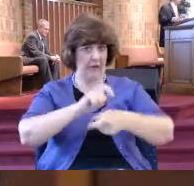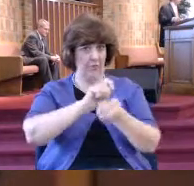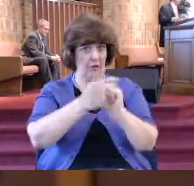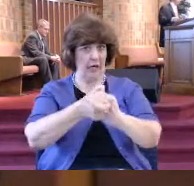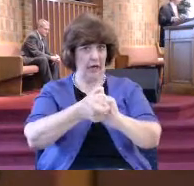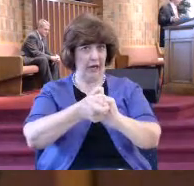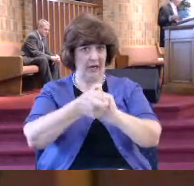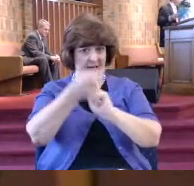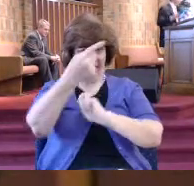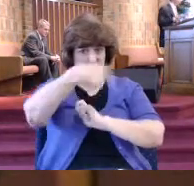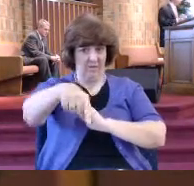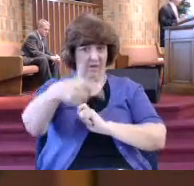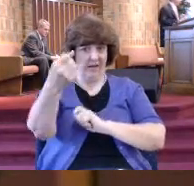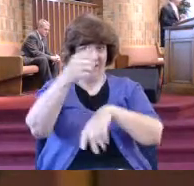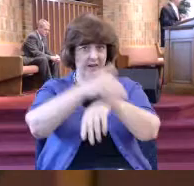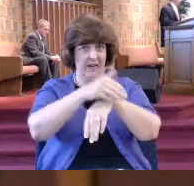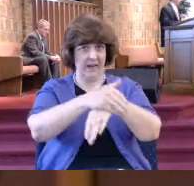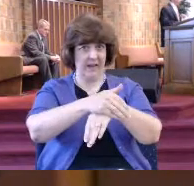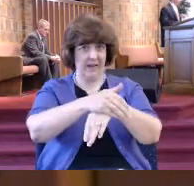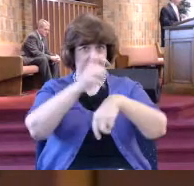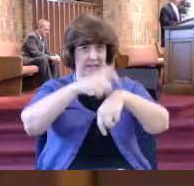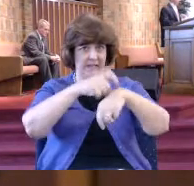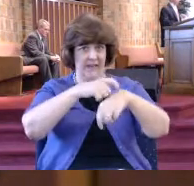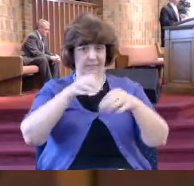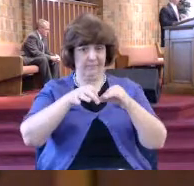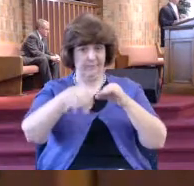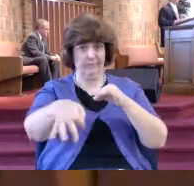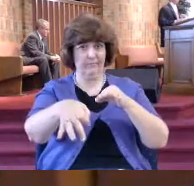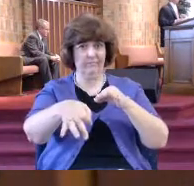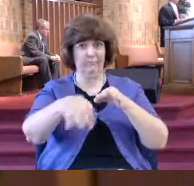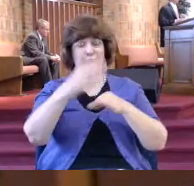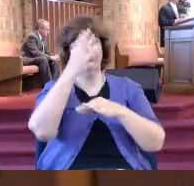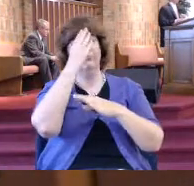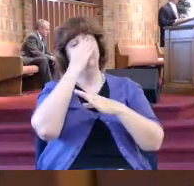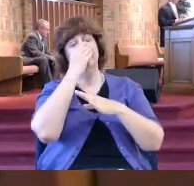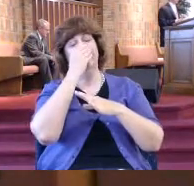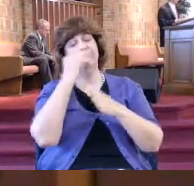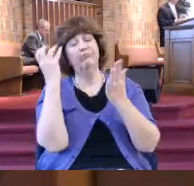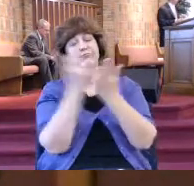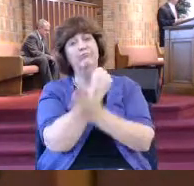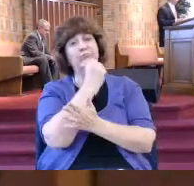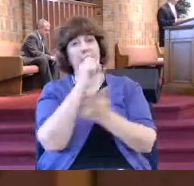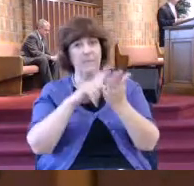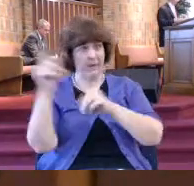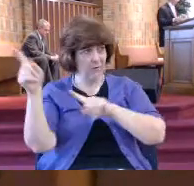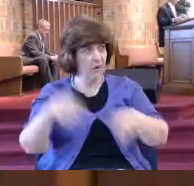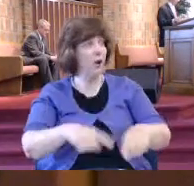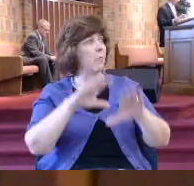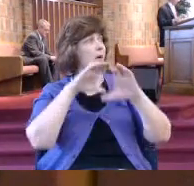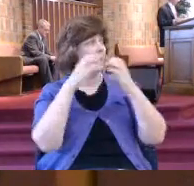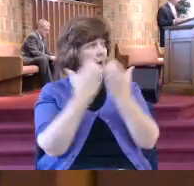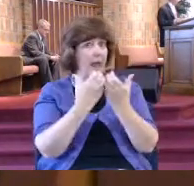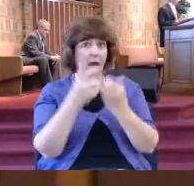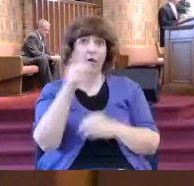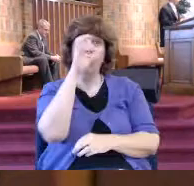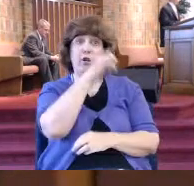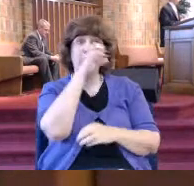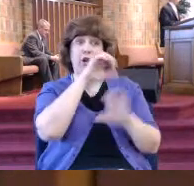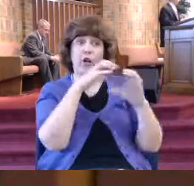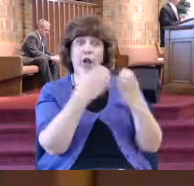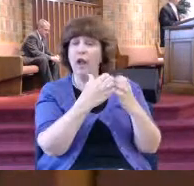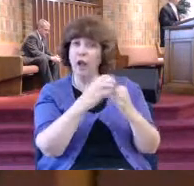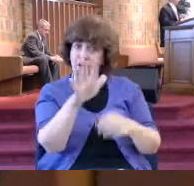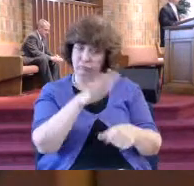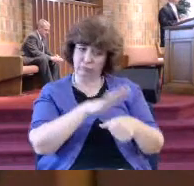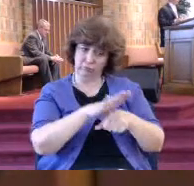happen next Saturday night, so you'll get an extra hour of sleep, which means you can come an extra hour early for Bible study if you haven't been lately. So hope